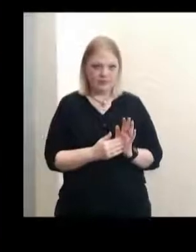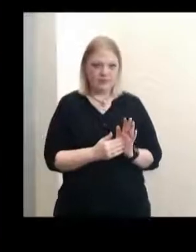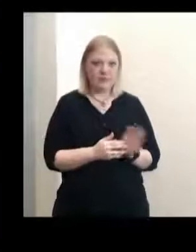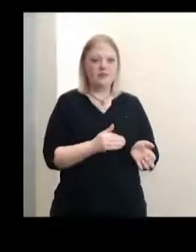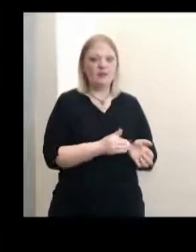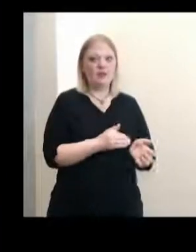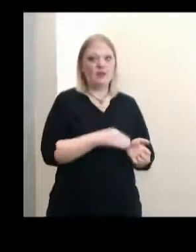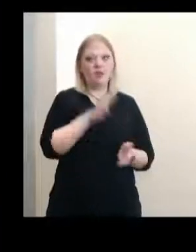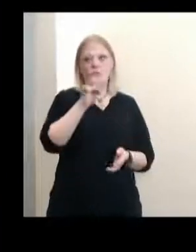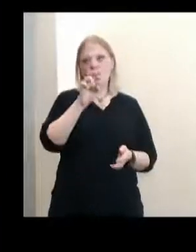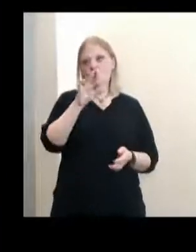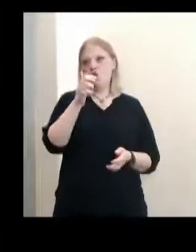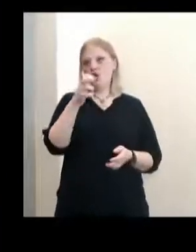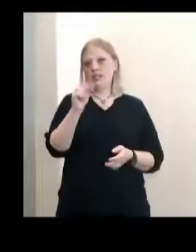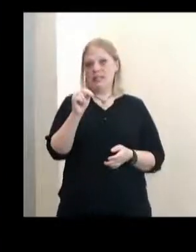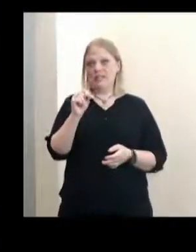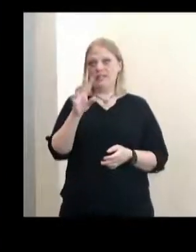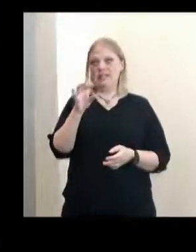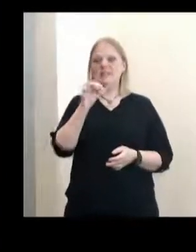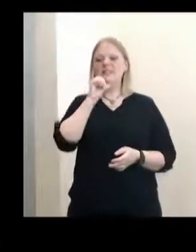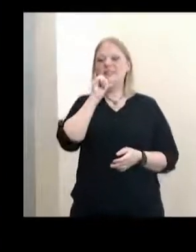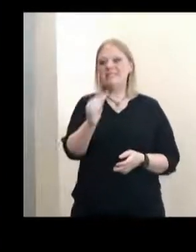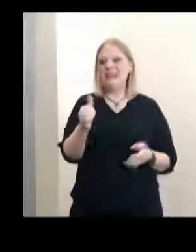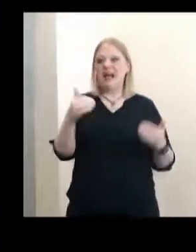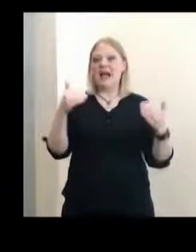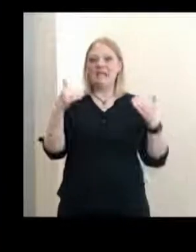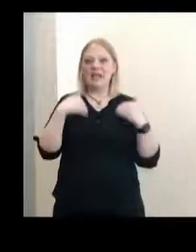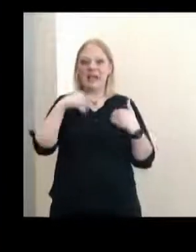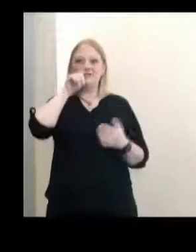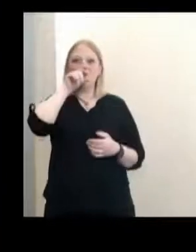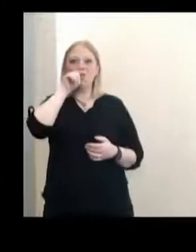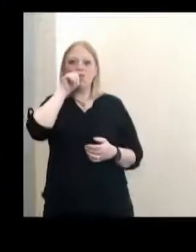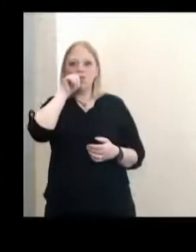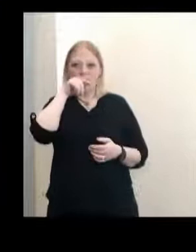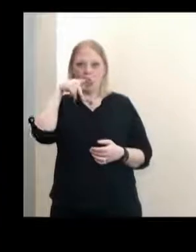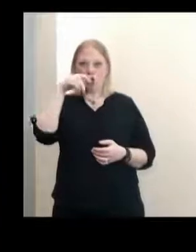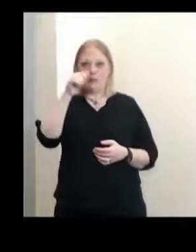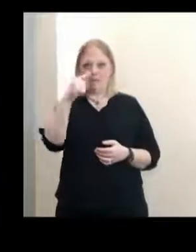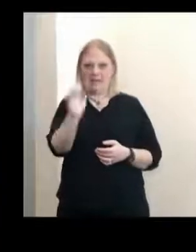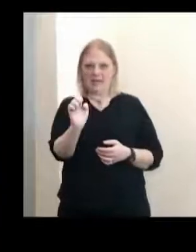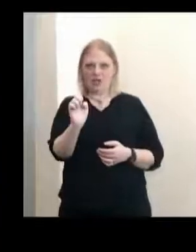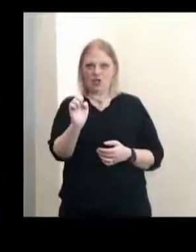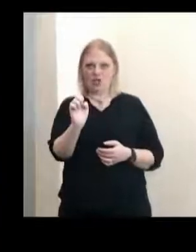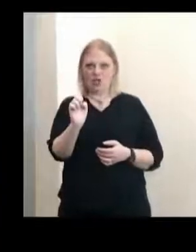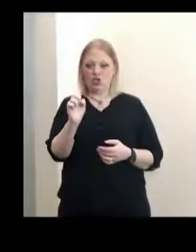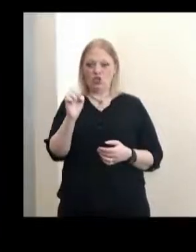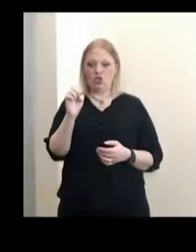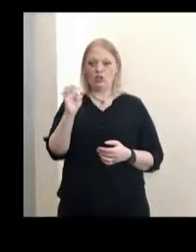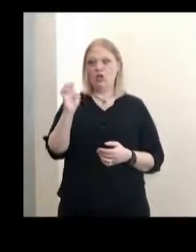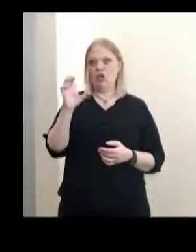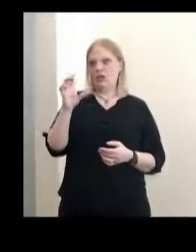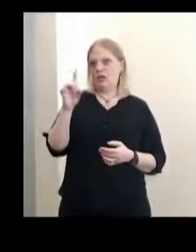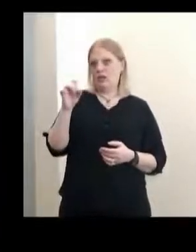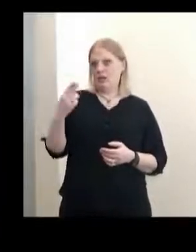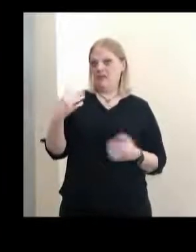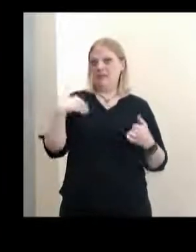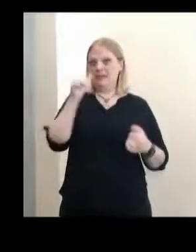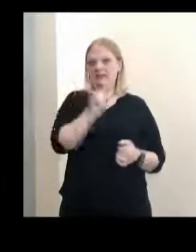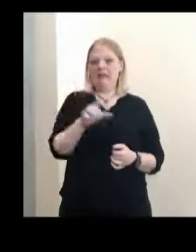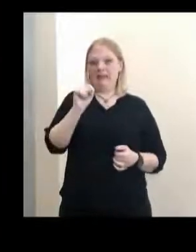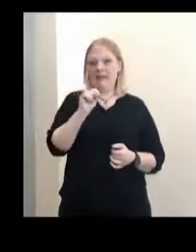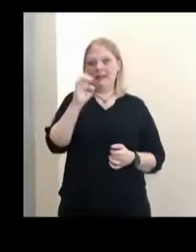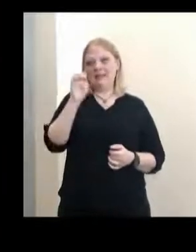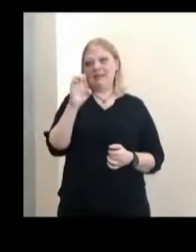Dr. Burstein does not have a Twitter page. The Erie County Department of Health has a Twitter page at ECDOH.